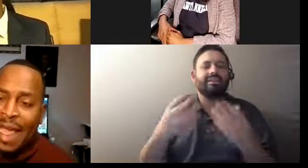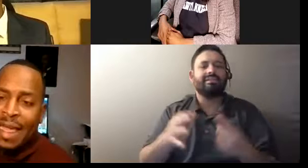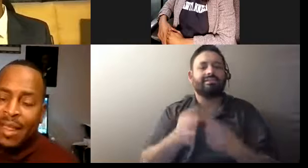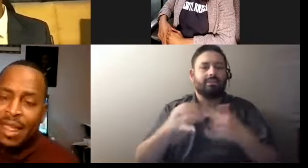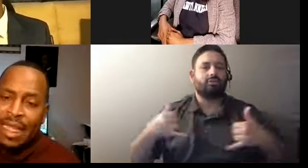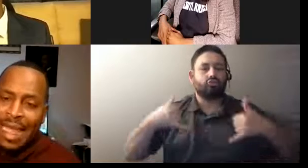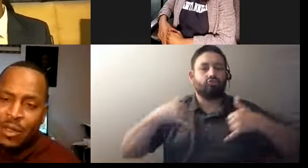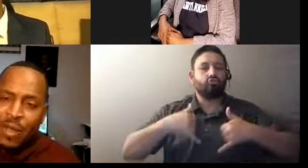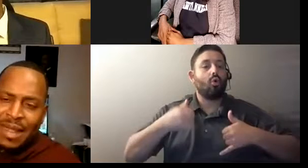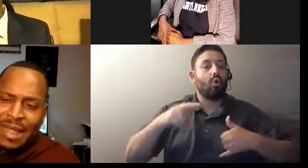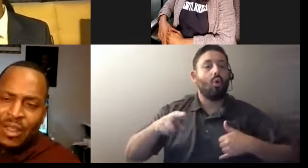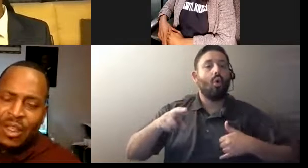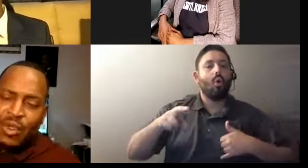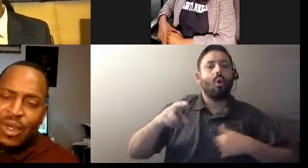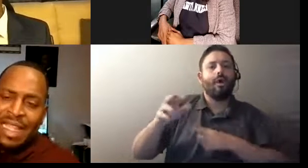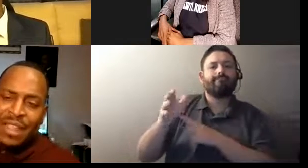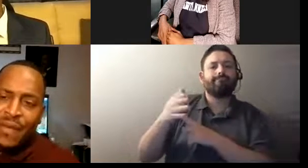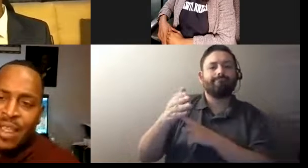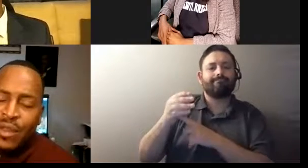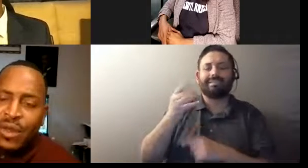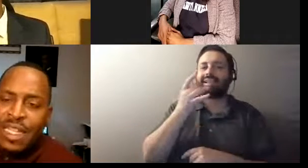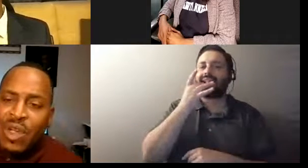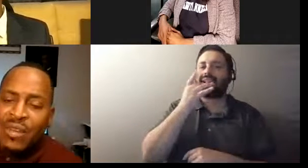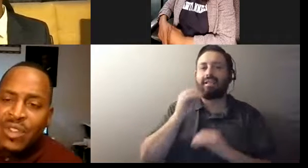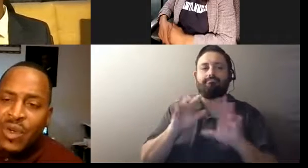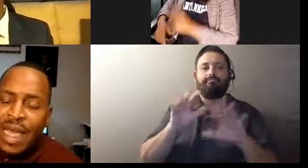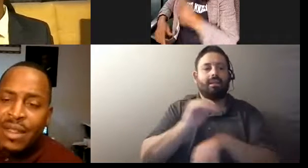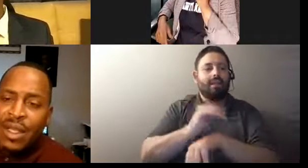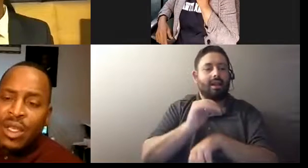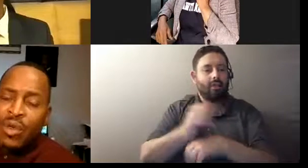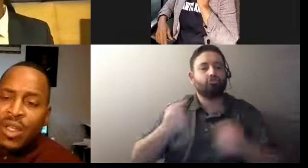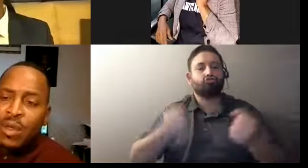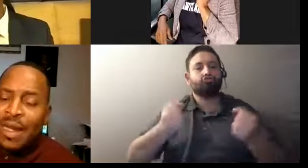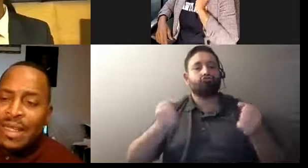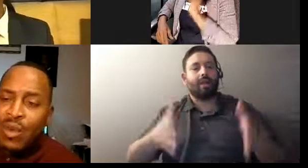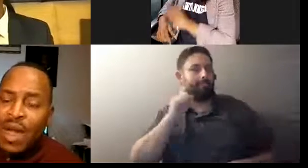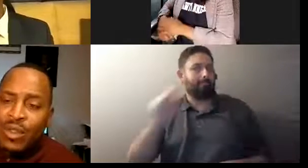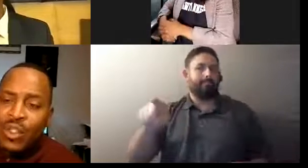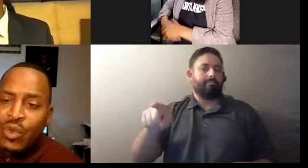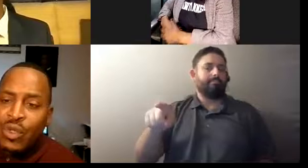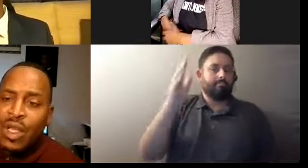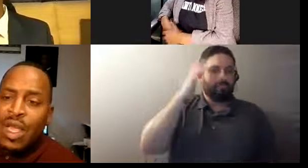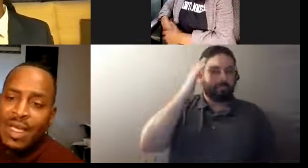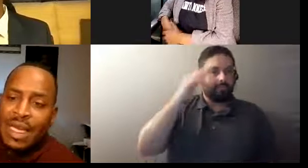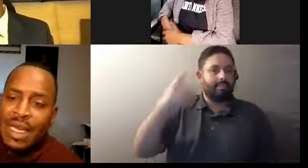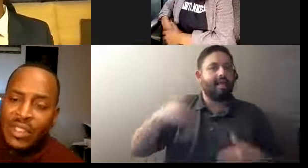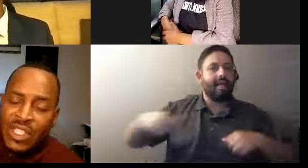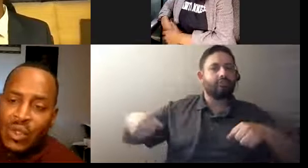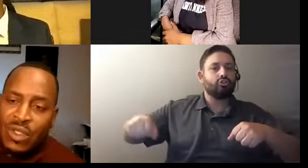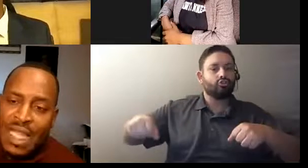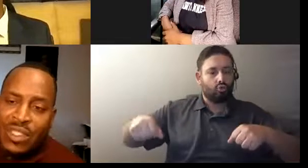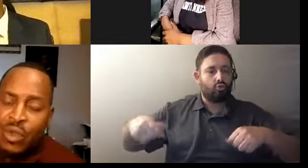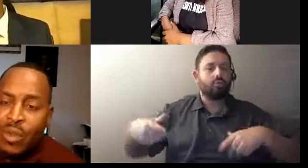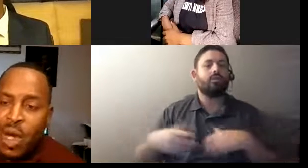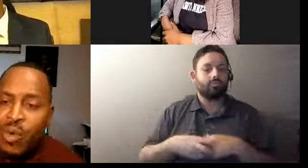like a flag that lights up at night so it can identify you and let drivers know that you are somebody that's riding on a scooter as we